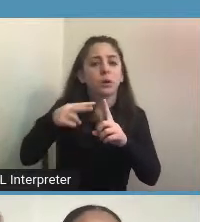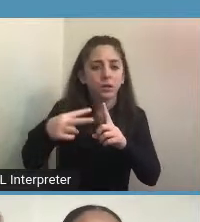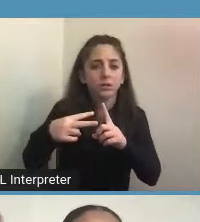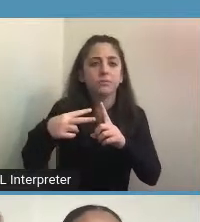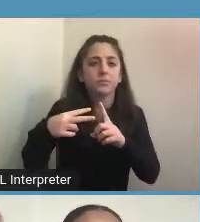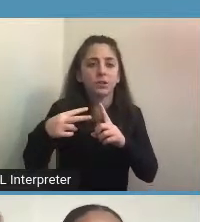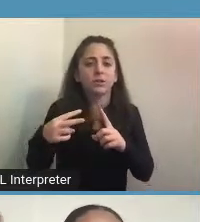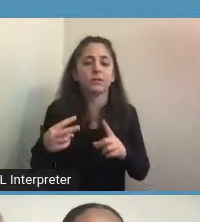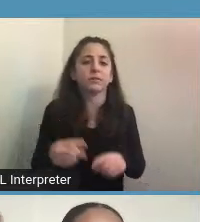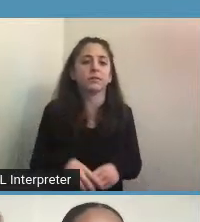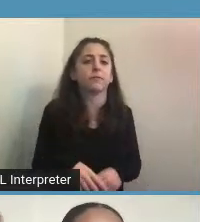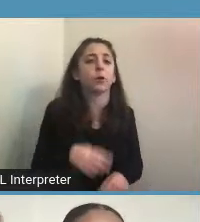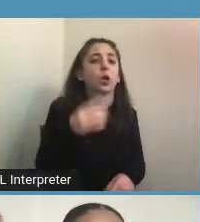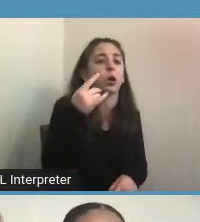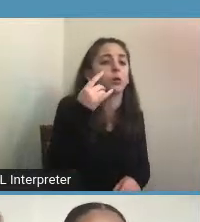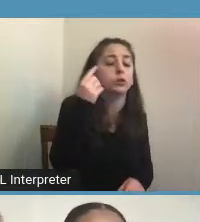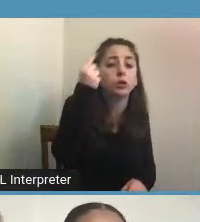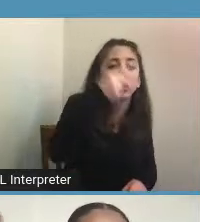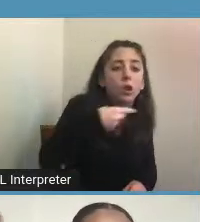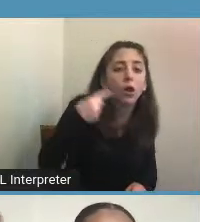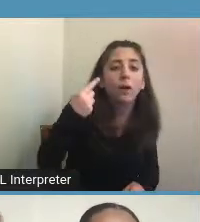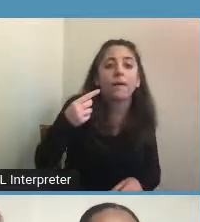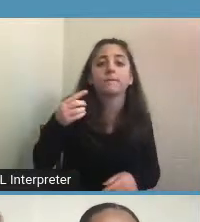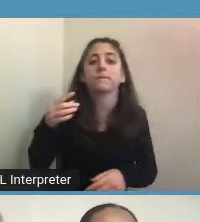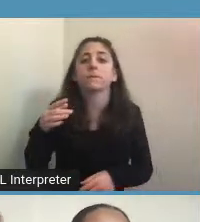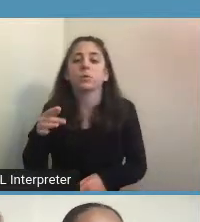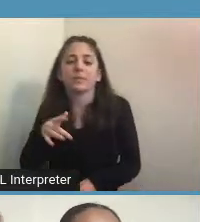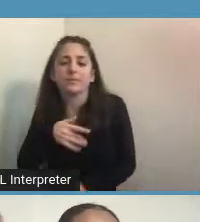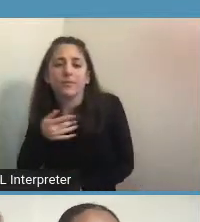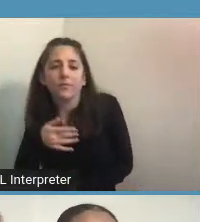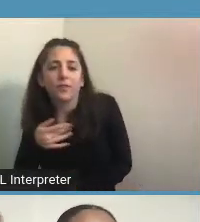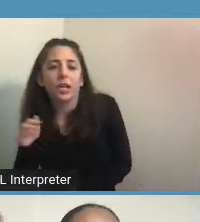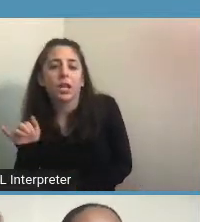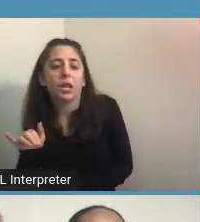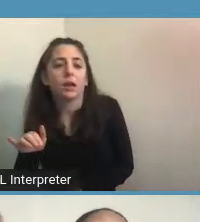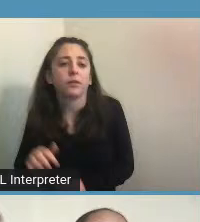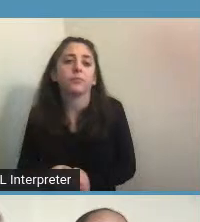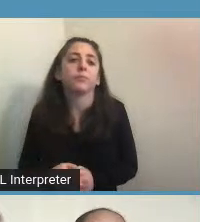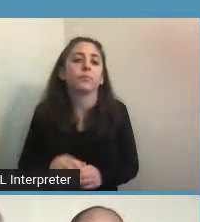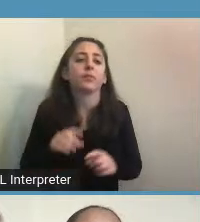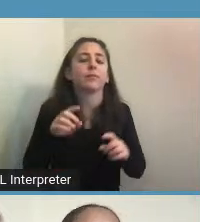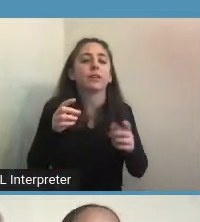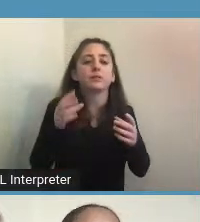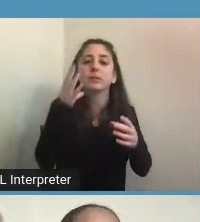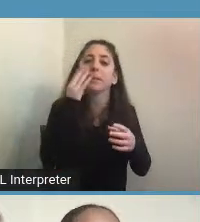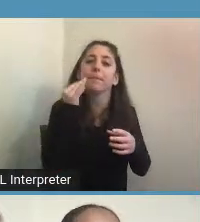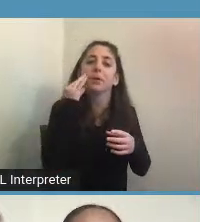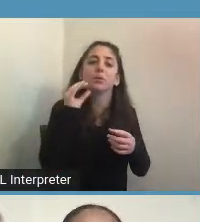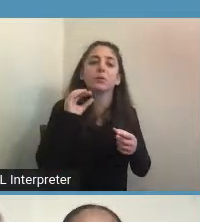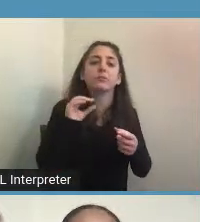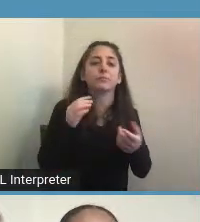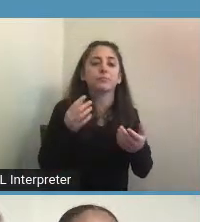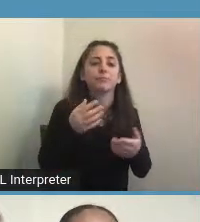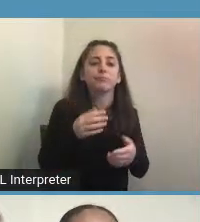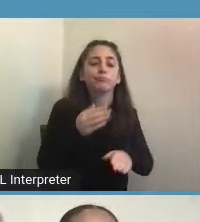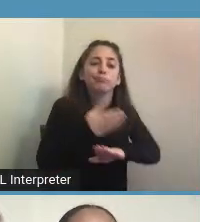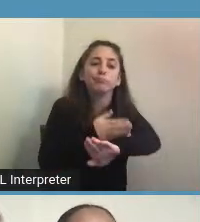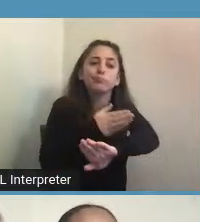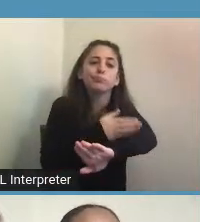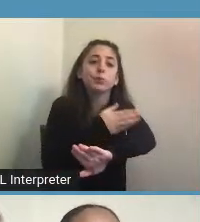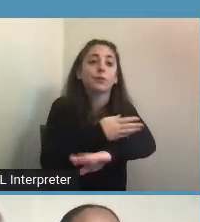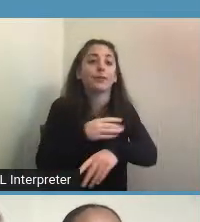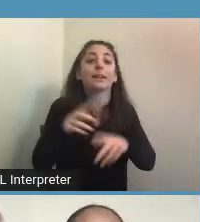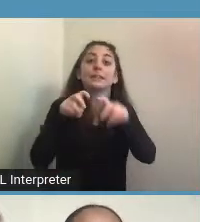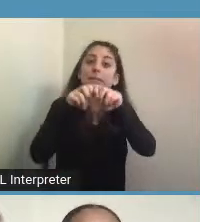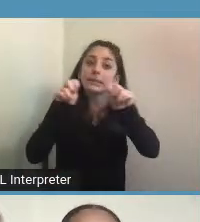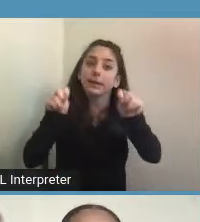feel, and honestly to elevate the experience. And make templates. Templates, templates, templates. That will